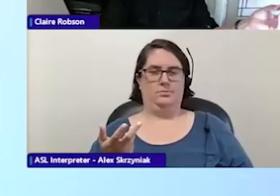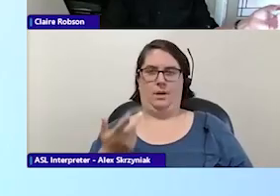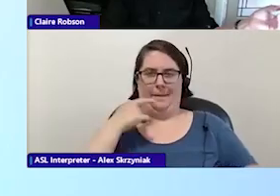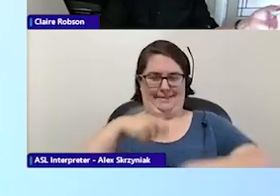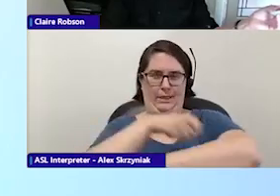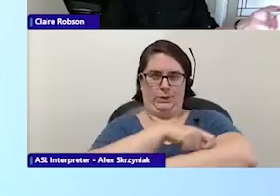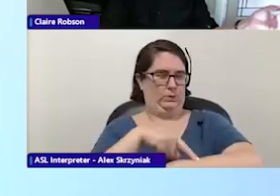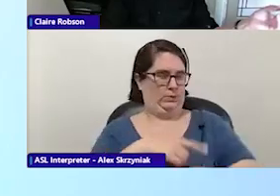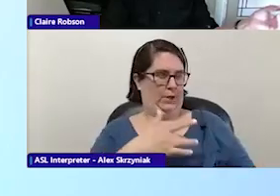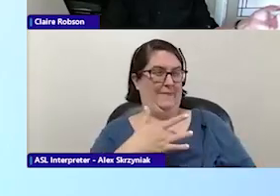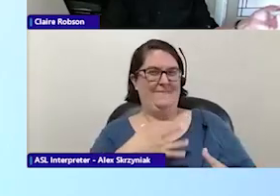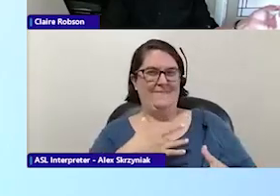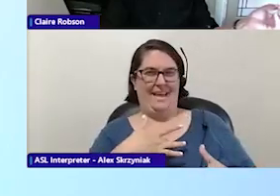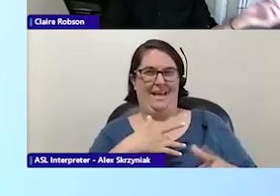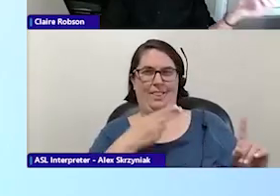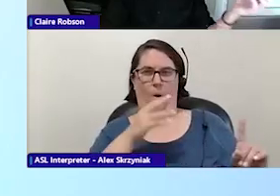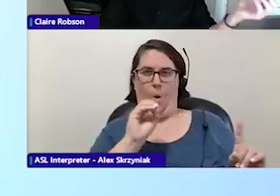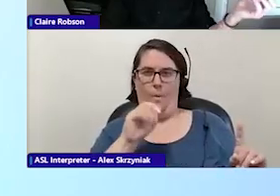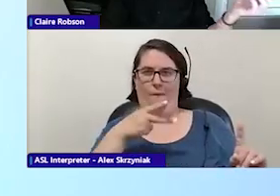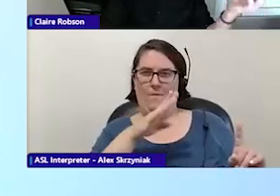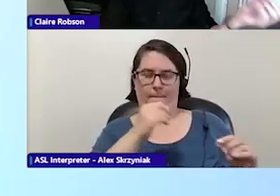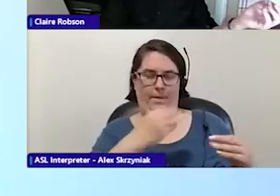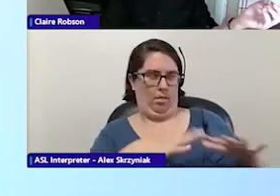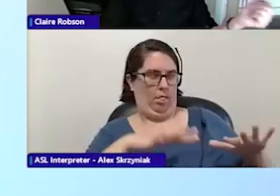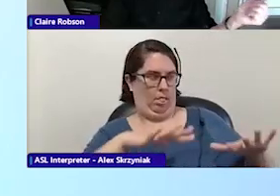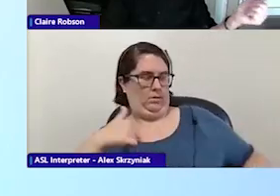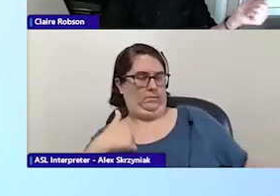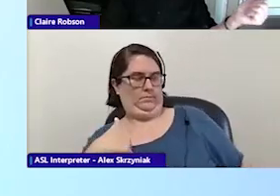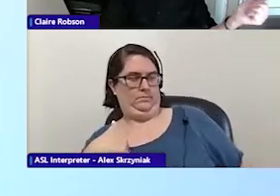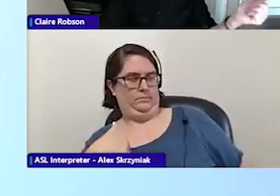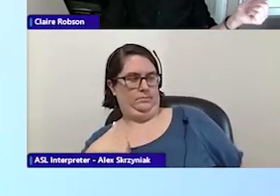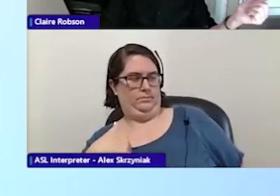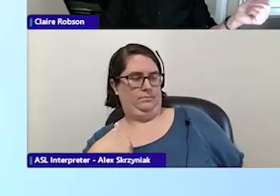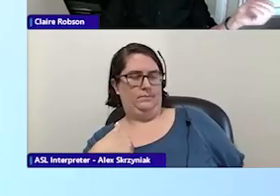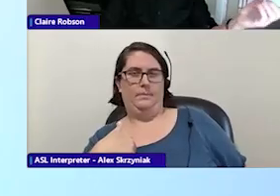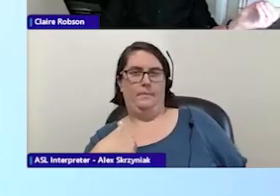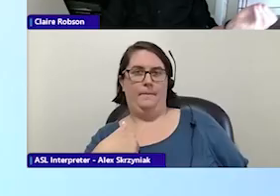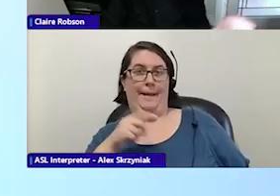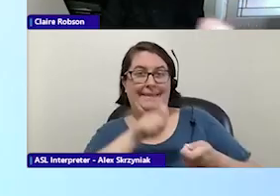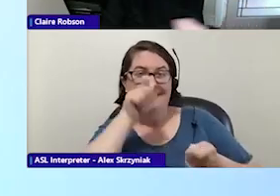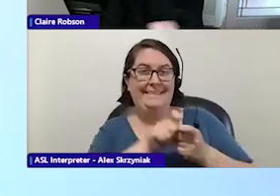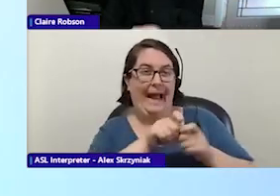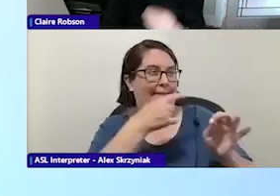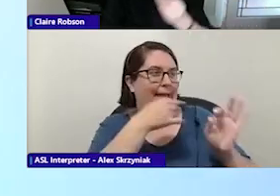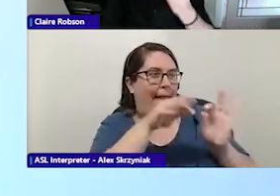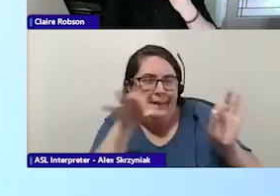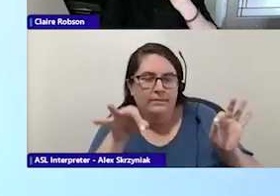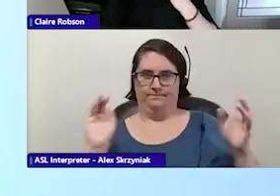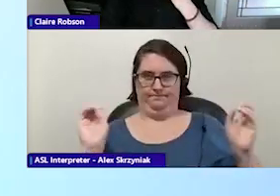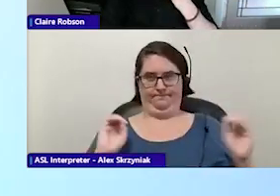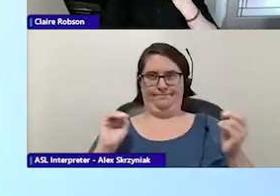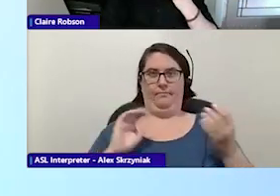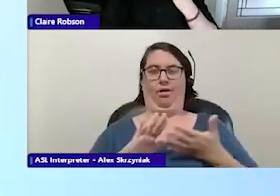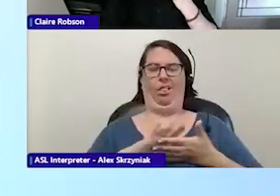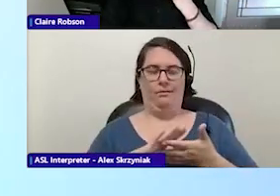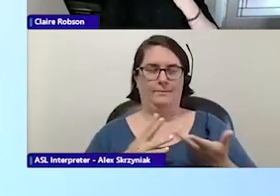the homophobia. But of course, you cannot pin it down. Moving towards the other end